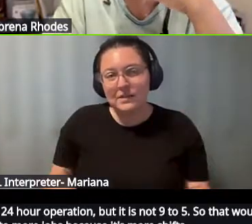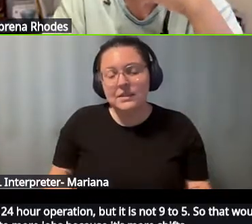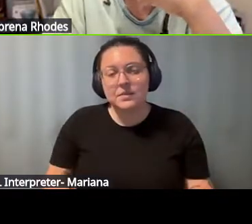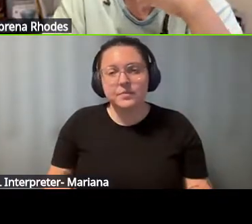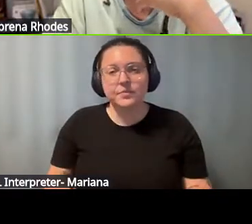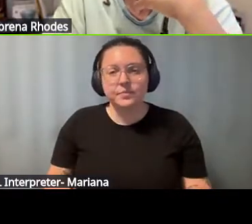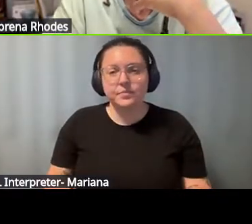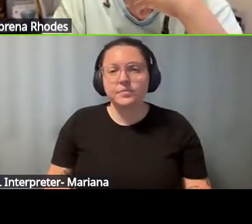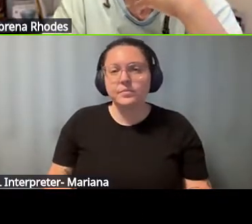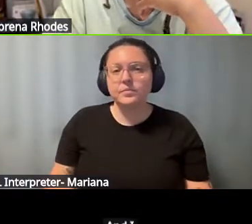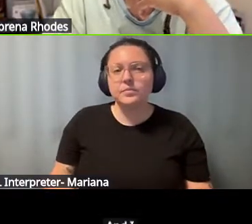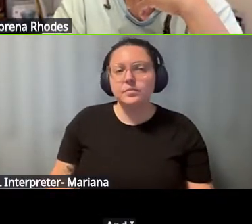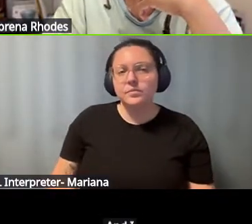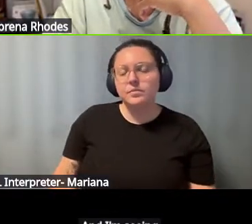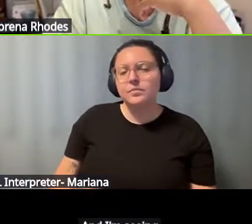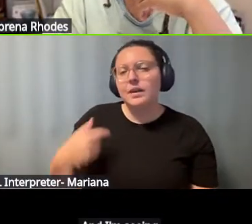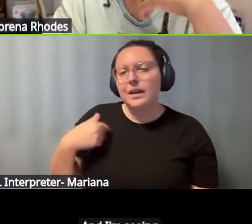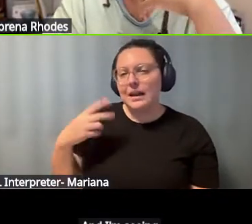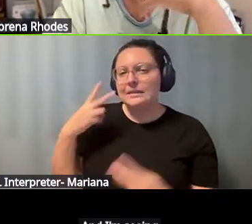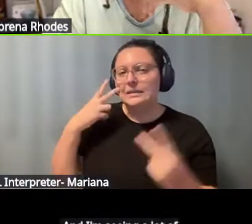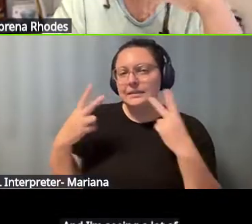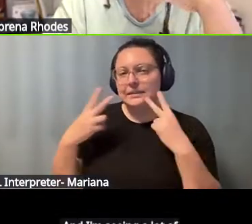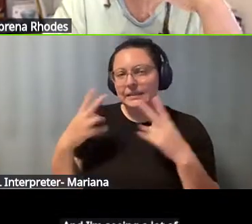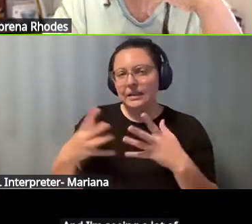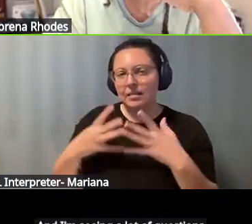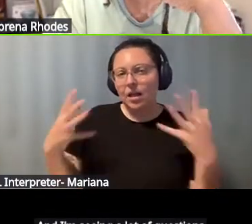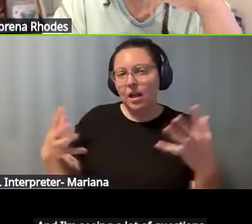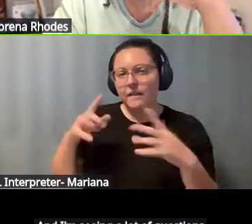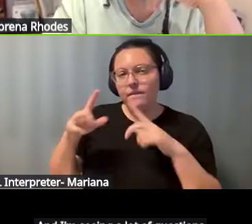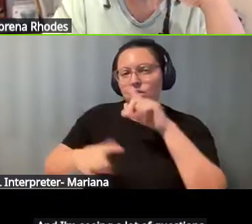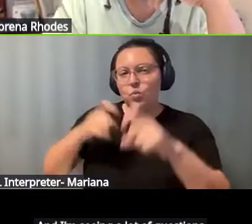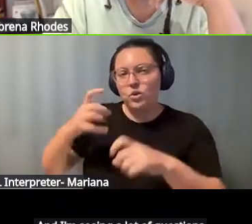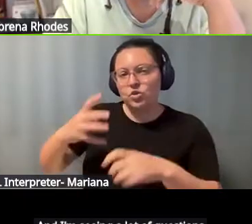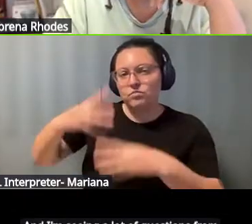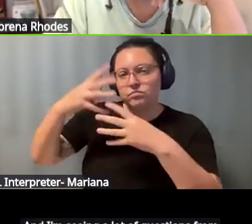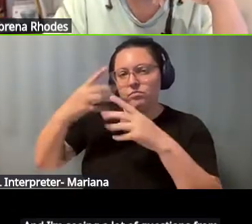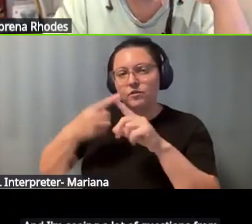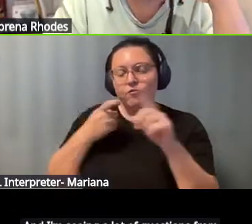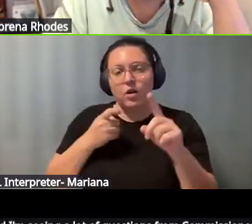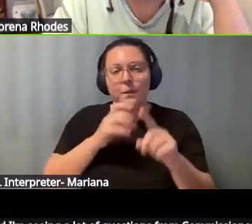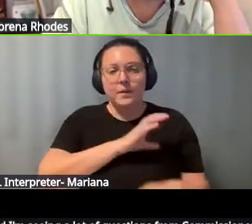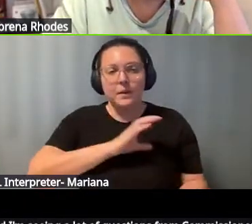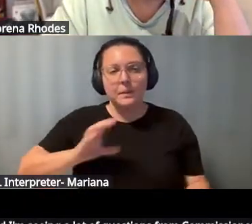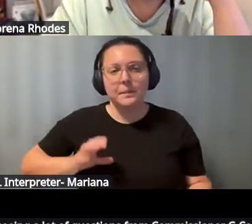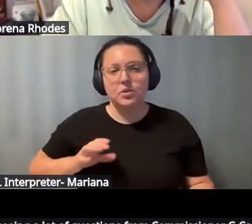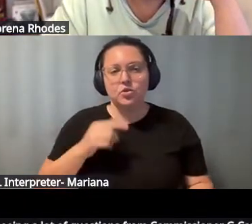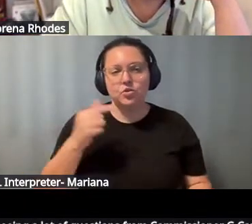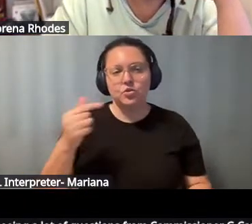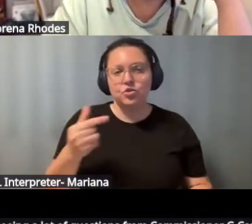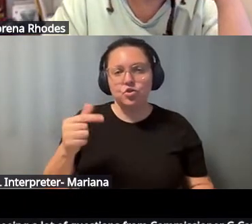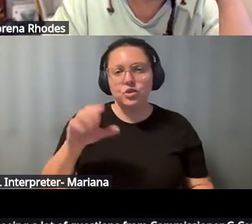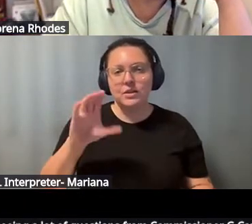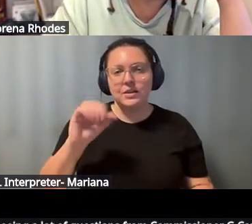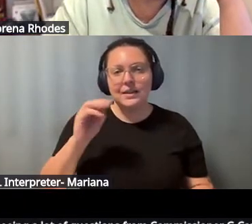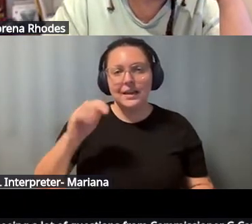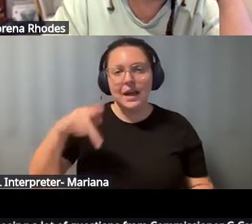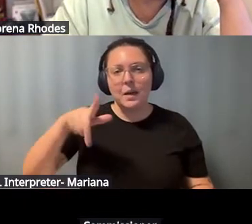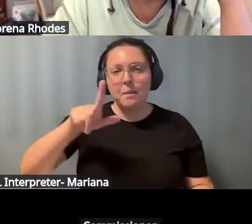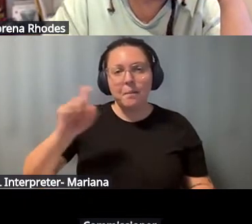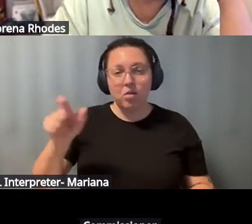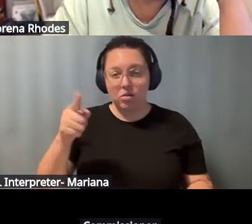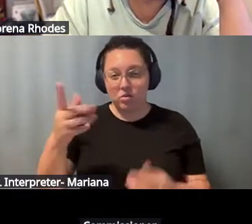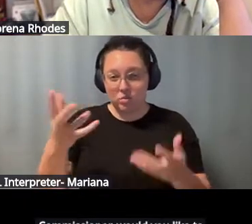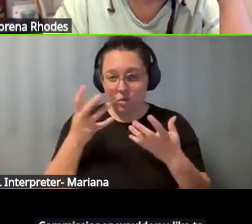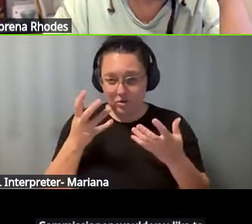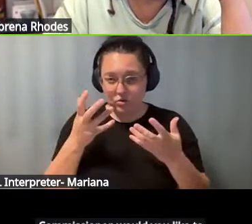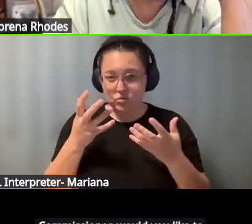And I'm seeing a lot of questions from Commissioner G. Campbell. Commissioner, would you like to come off